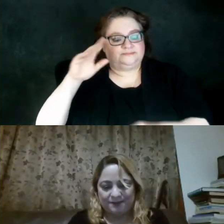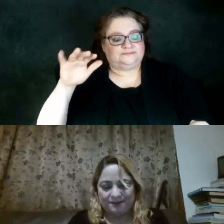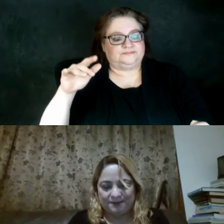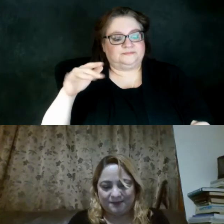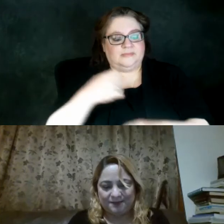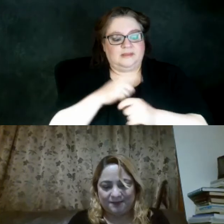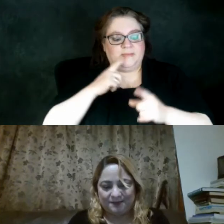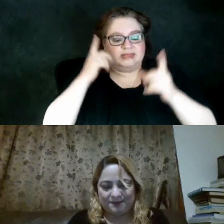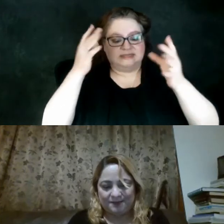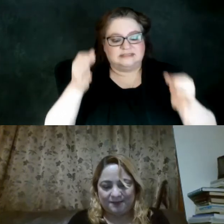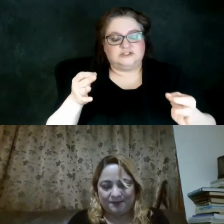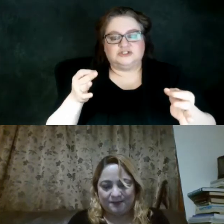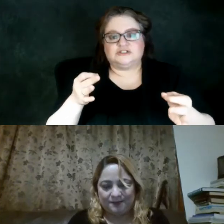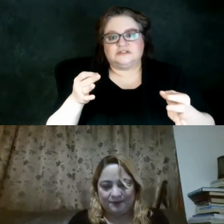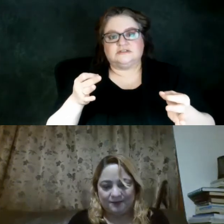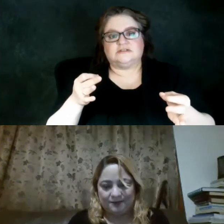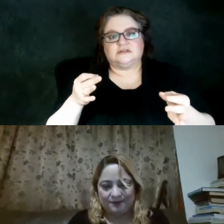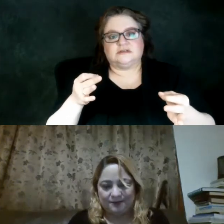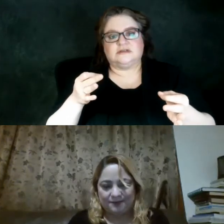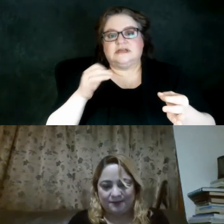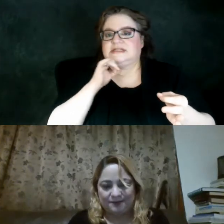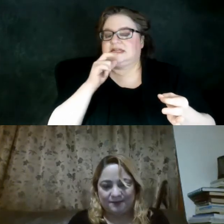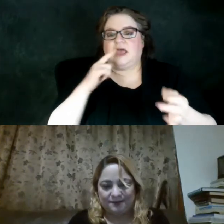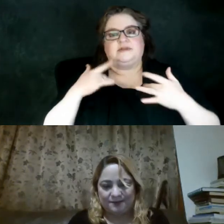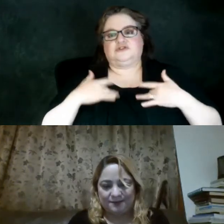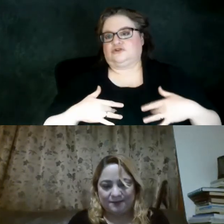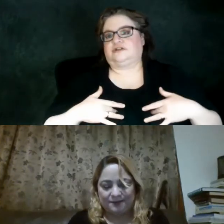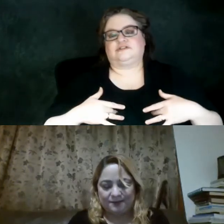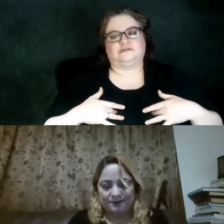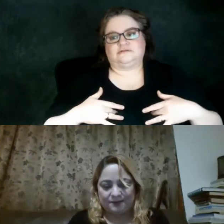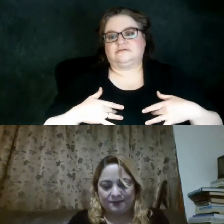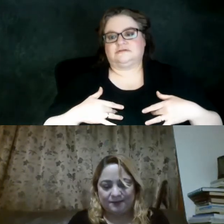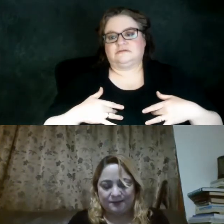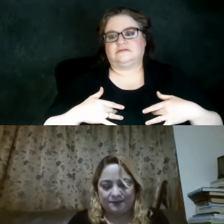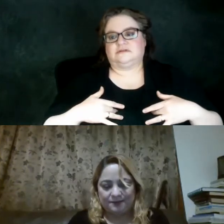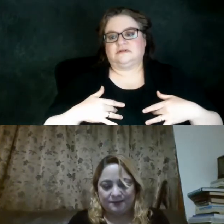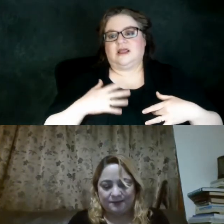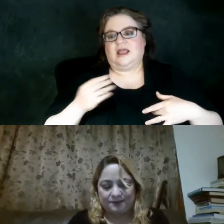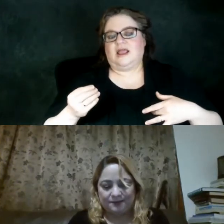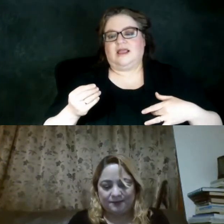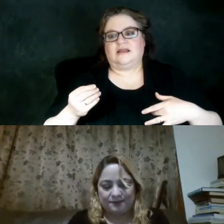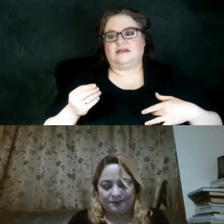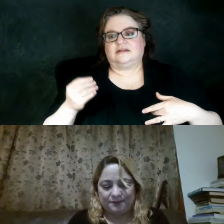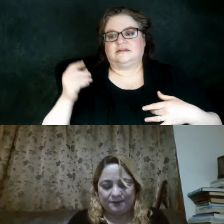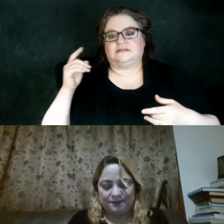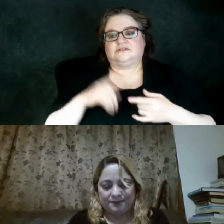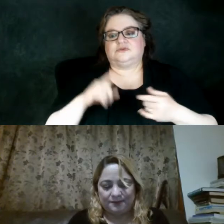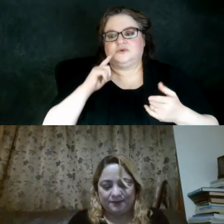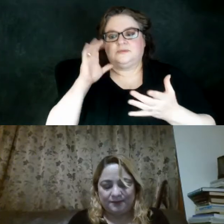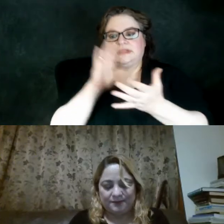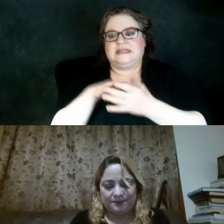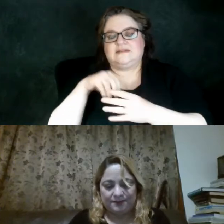make a decision to not be discouraged and to believe